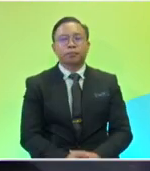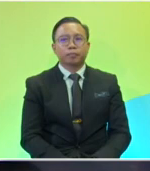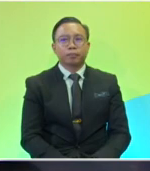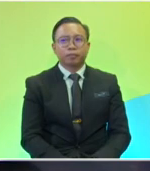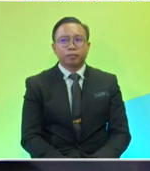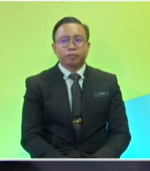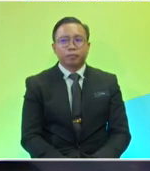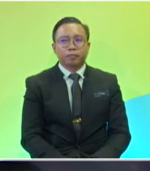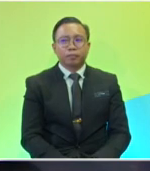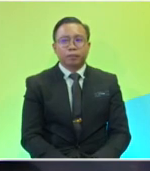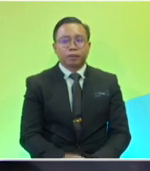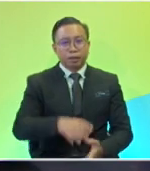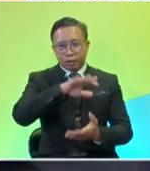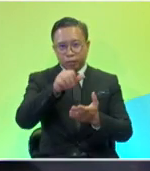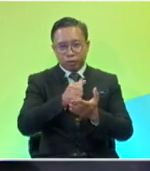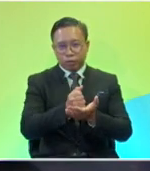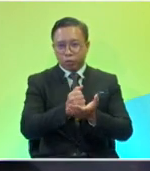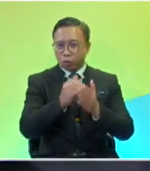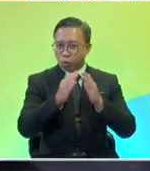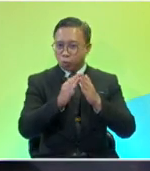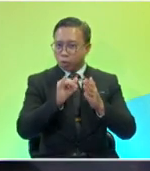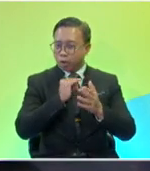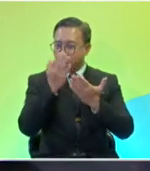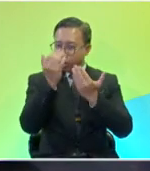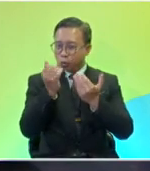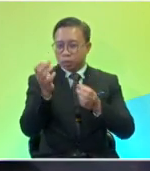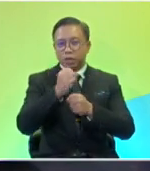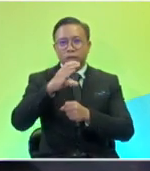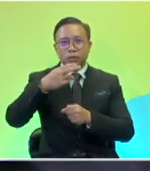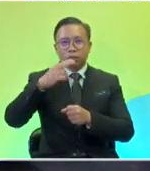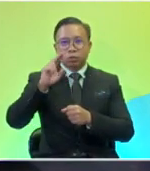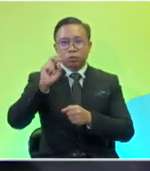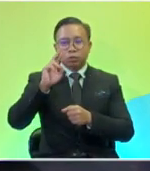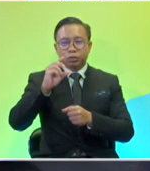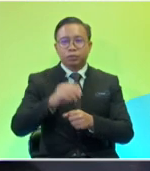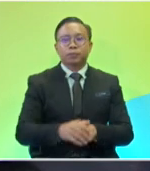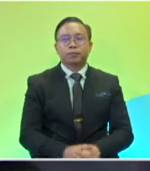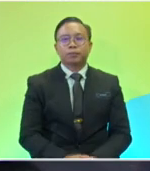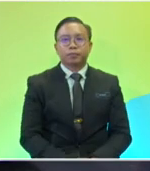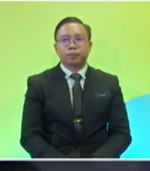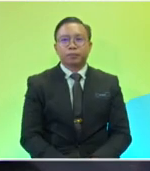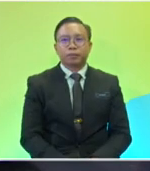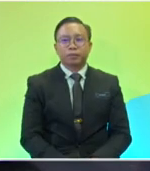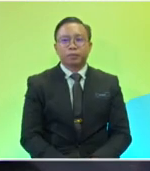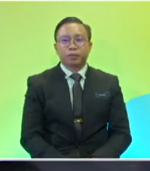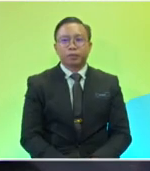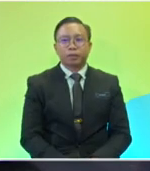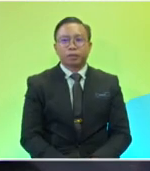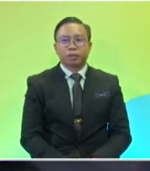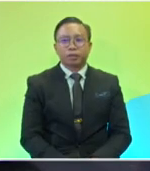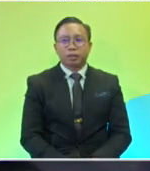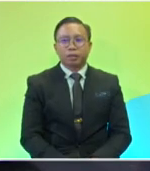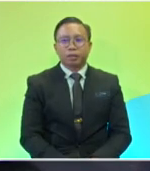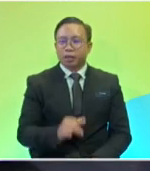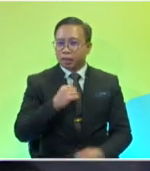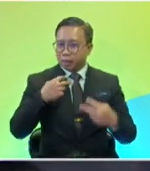So everyone at home, please hope that I get church, okay? Oh no, I have a police station. Oh, okay, I also have